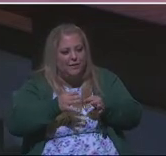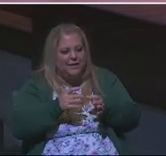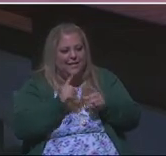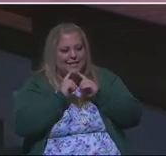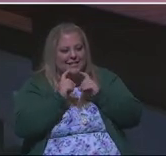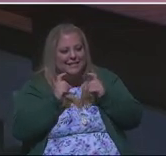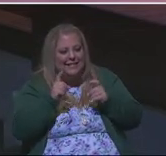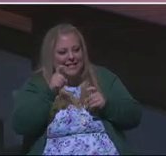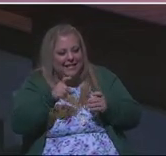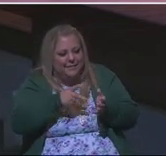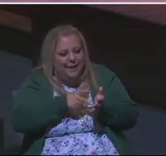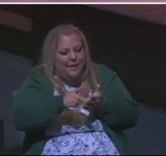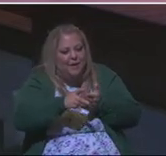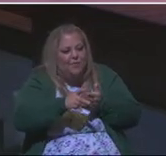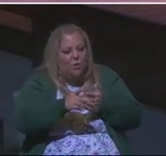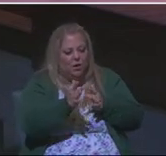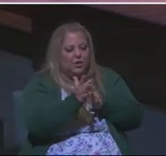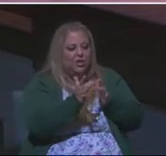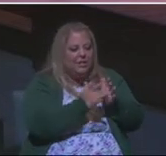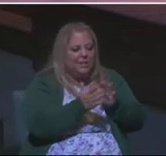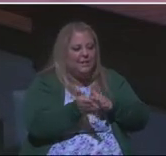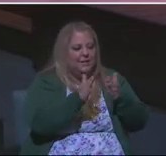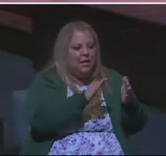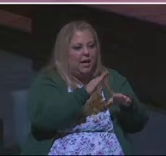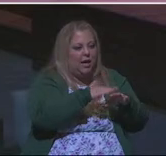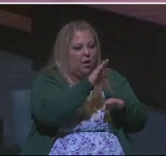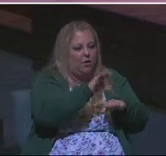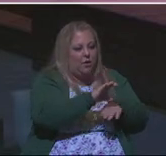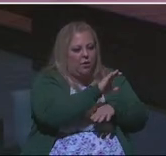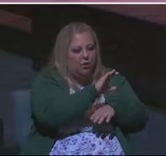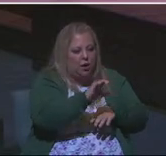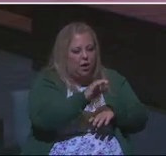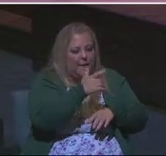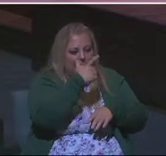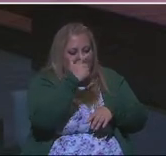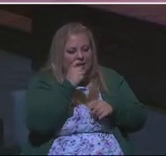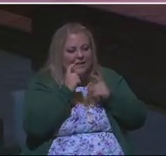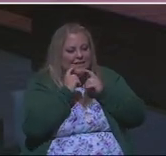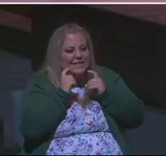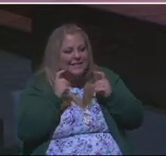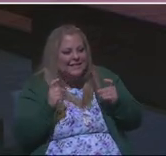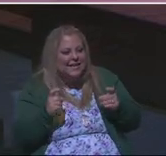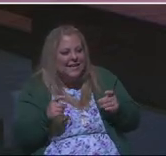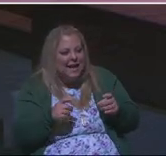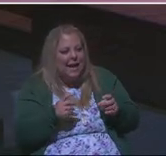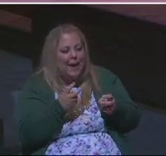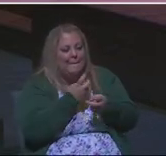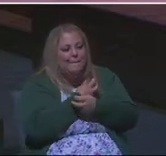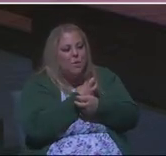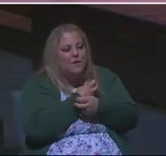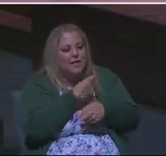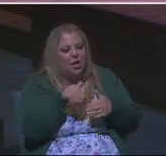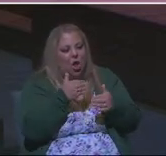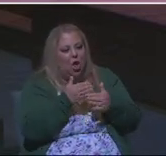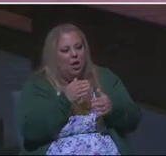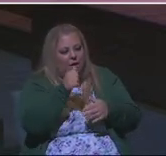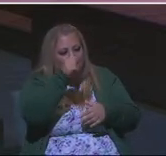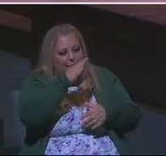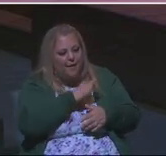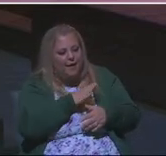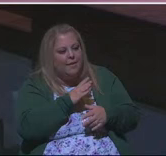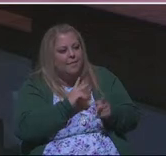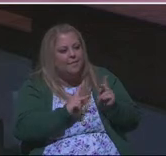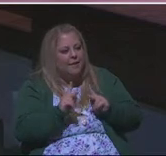Jesus died on the cross. Because sin had tainted and had poisoned all of mankind. God therefore